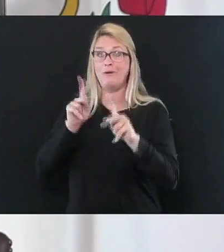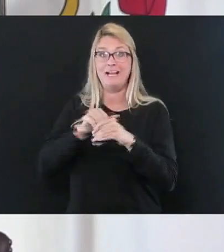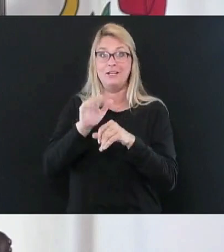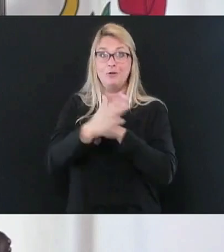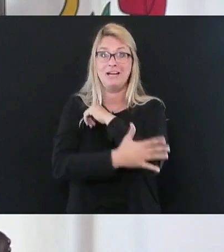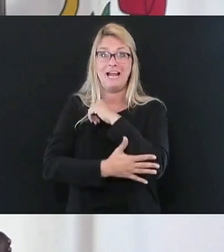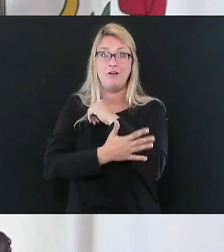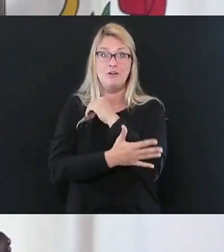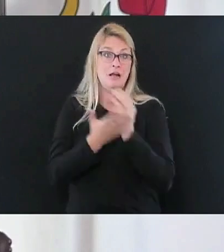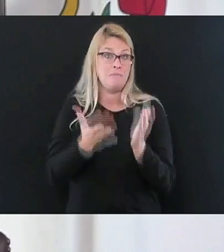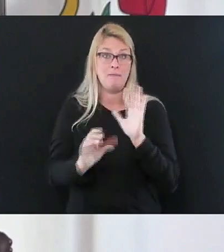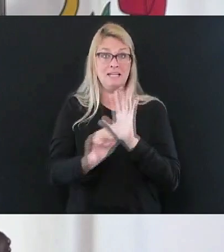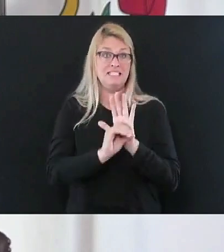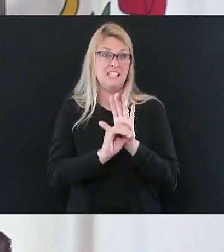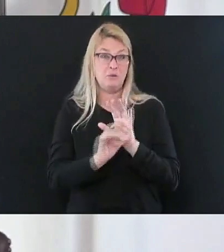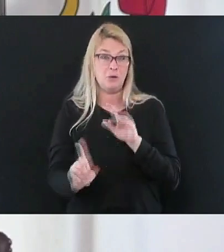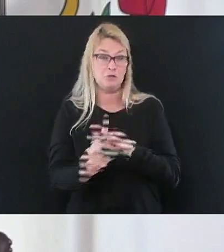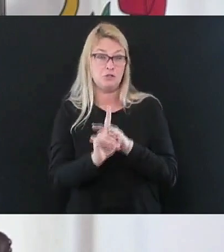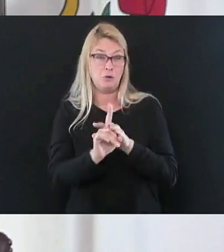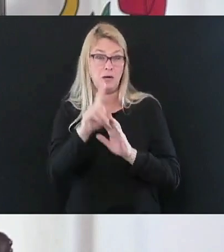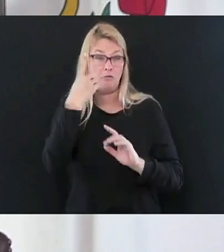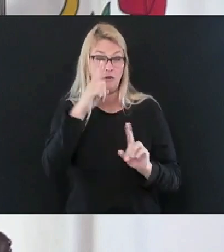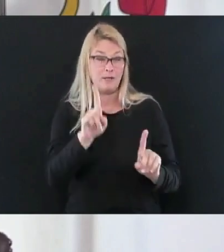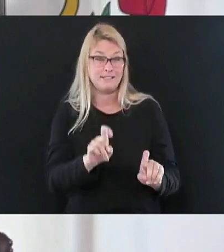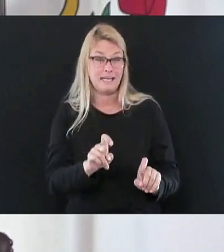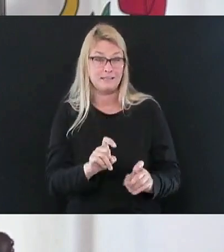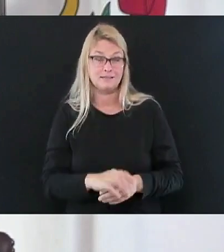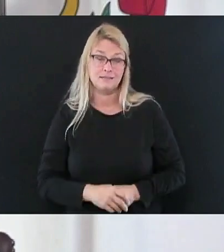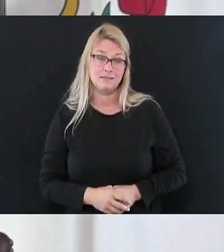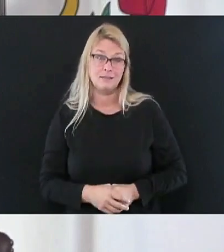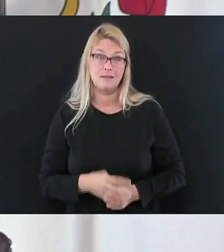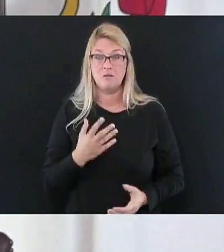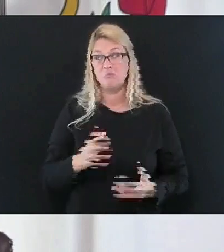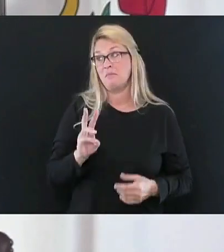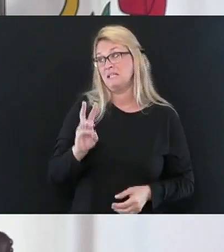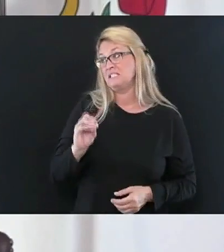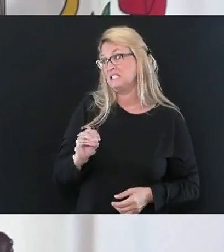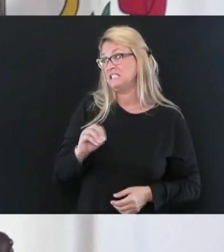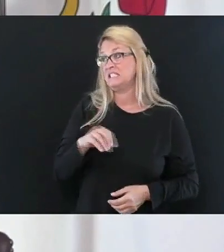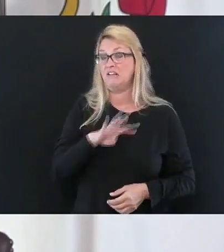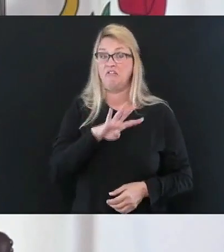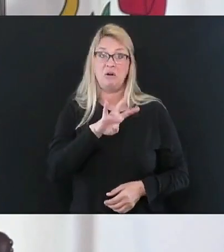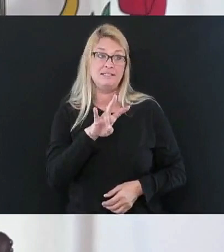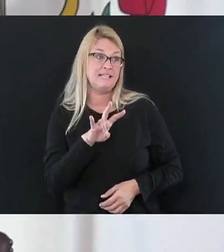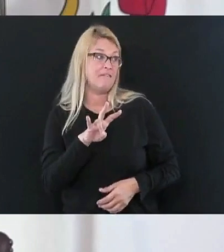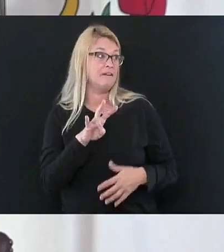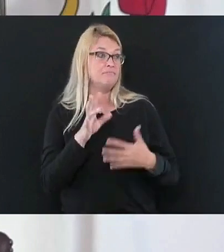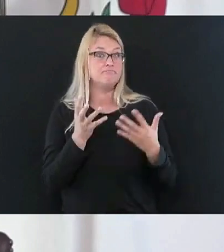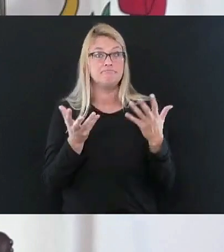maybe 0 showed up to get tested, or maybe 61 or 47.